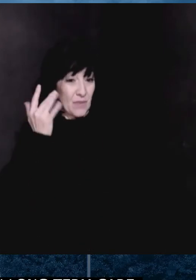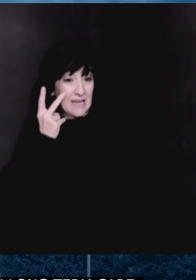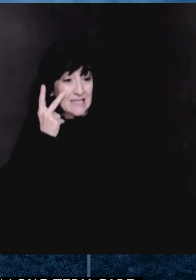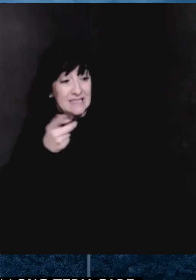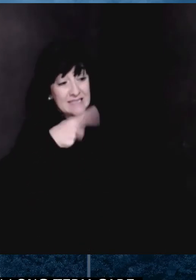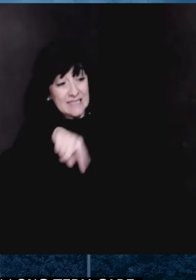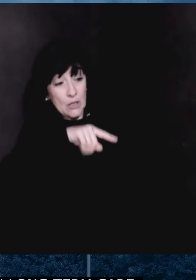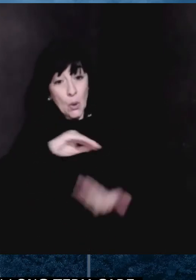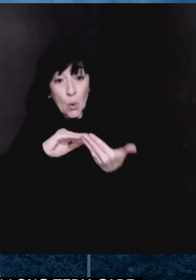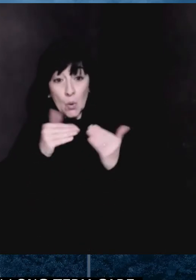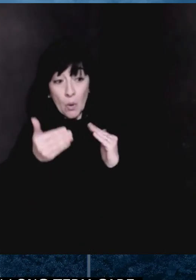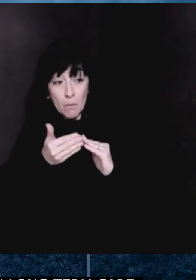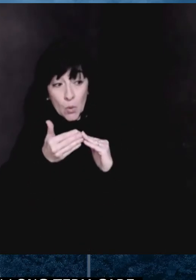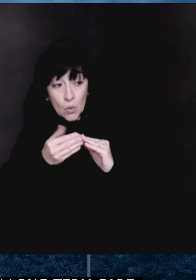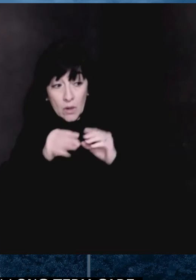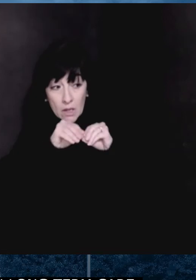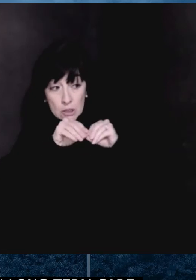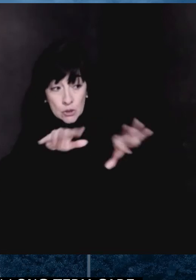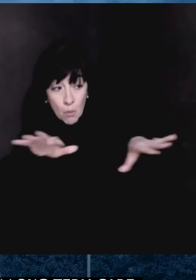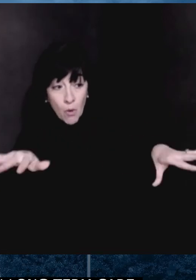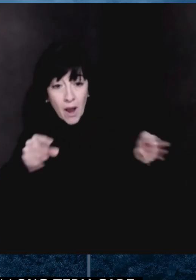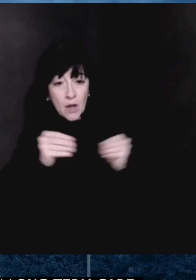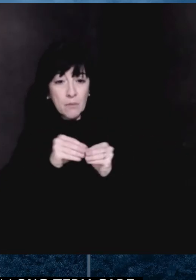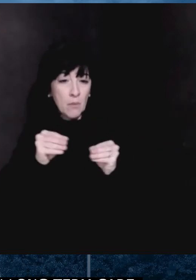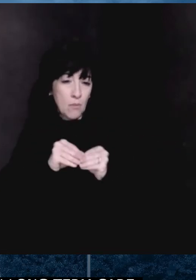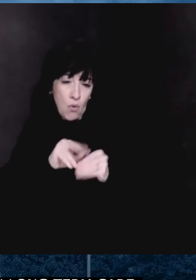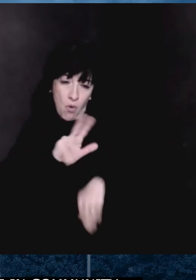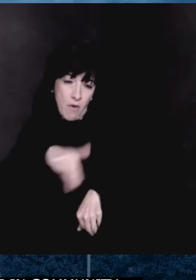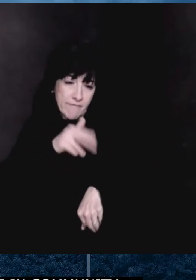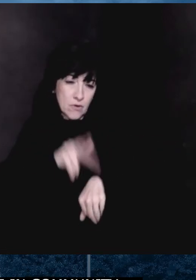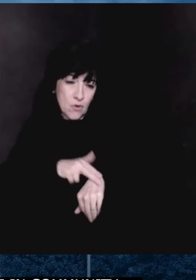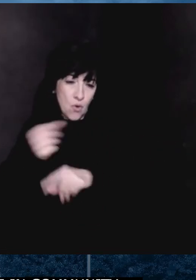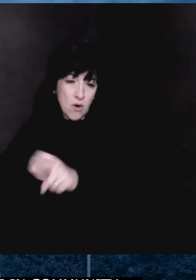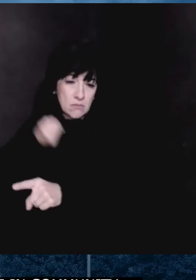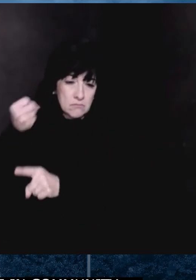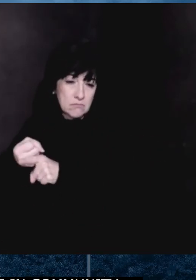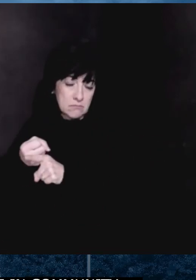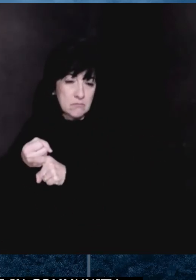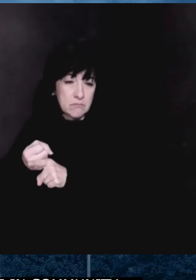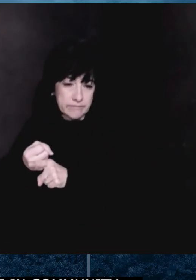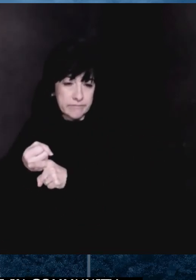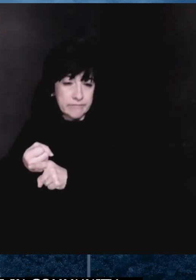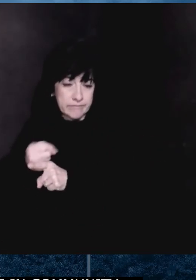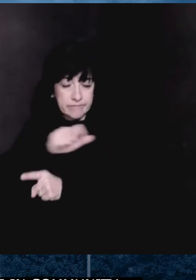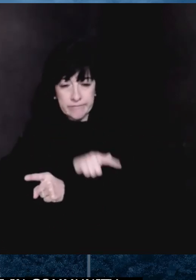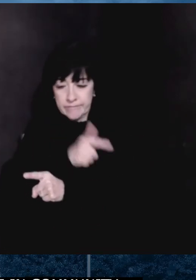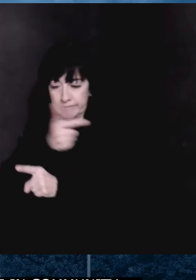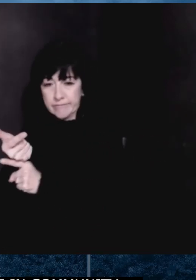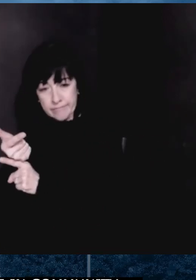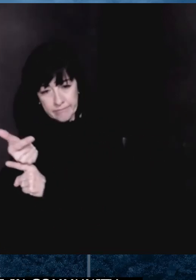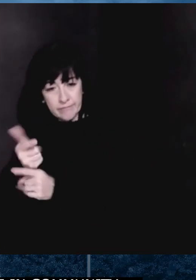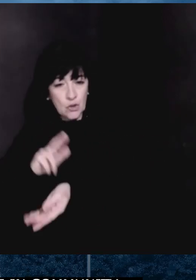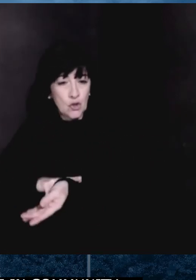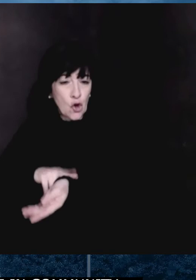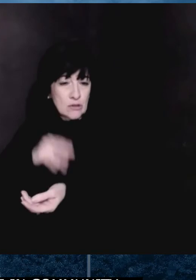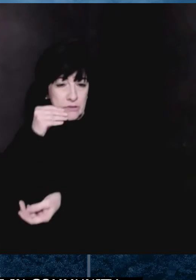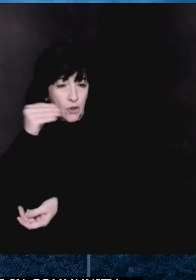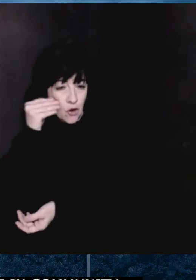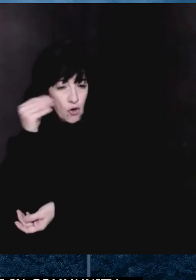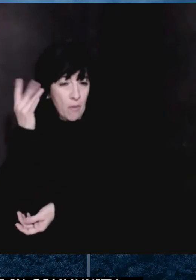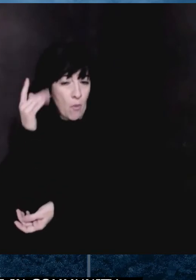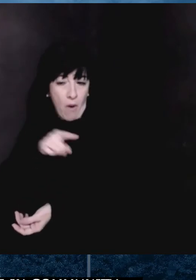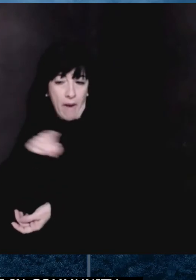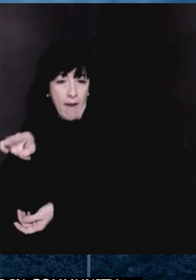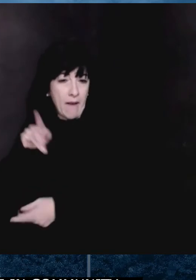community spread. So that certainly is very concerning. We do have a